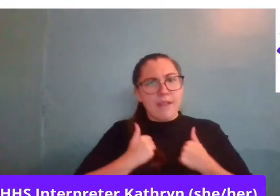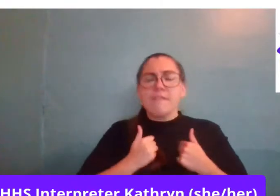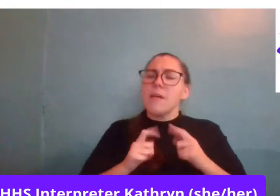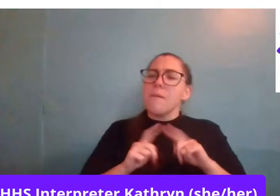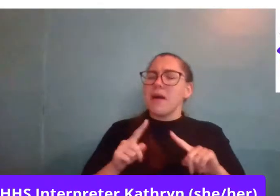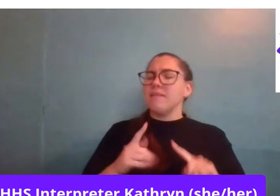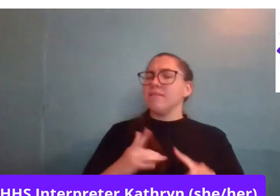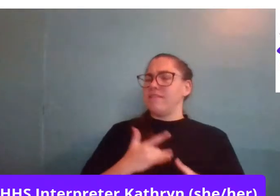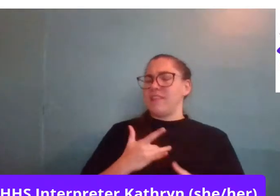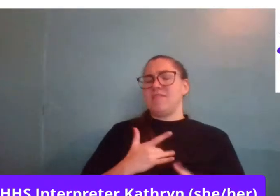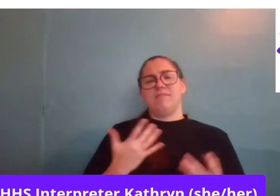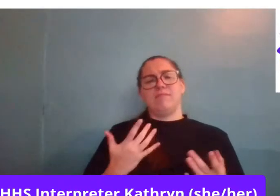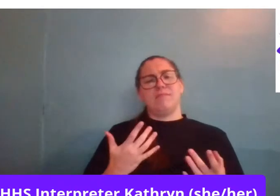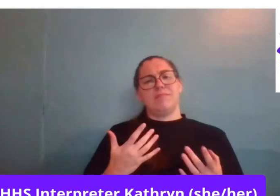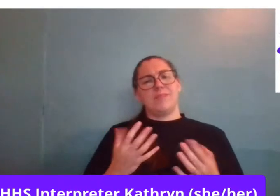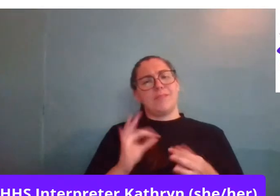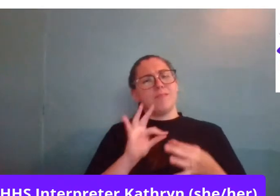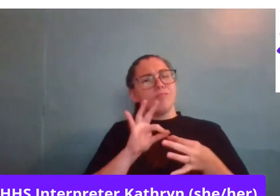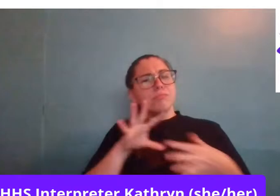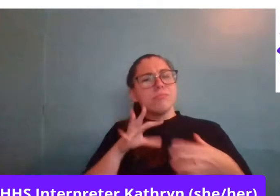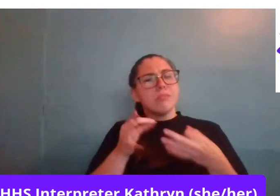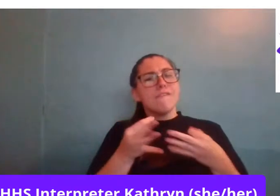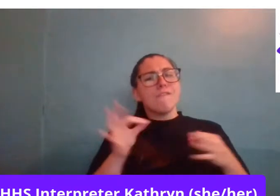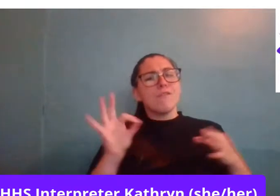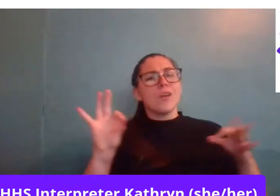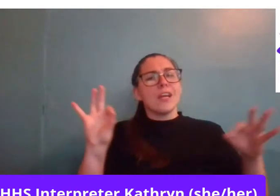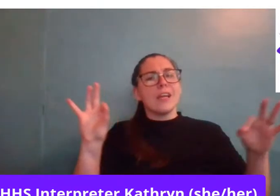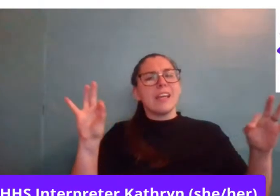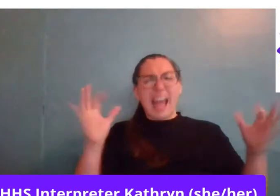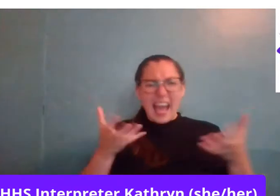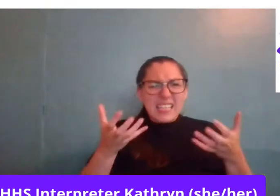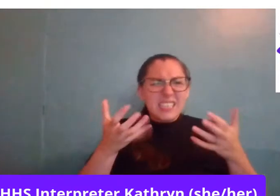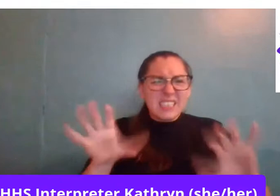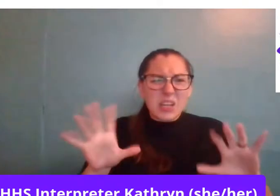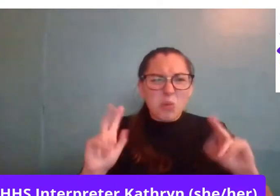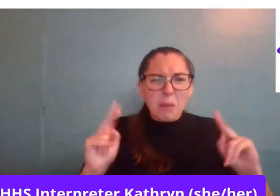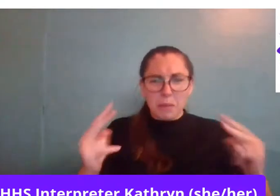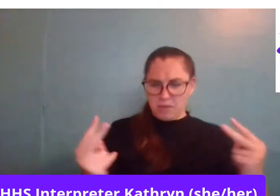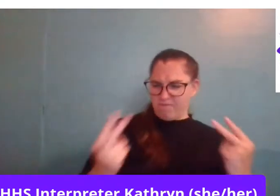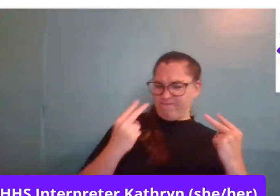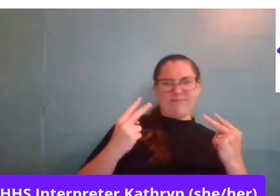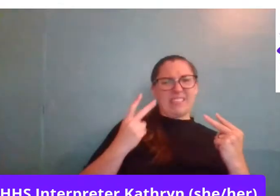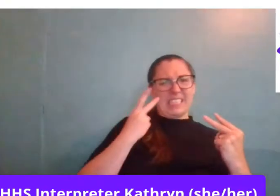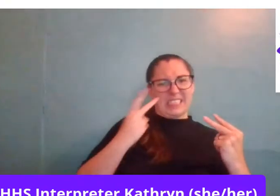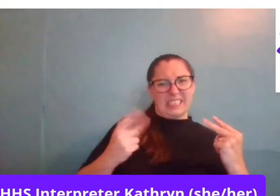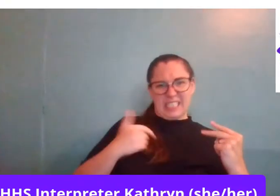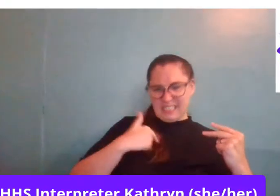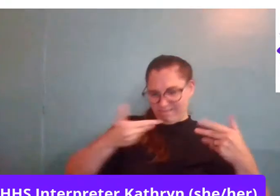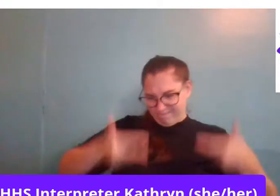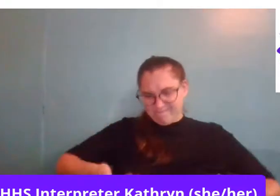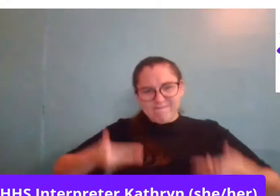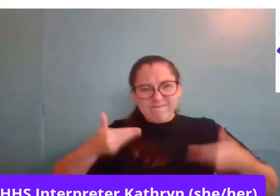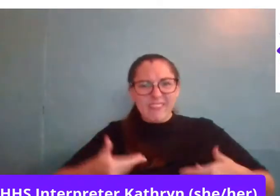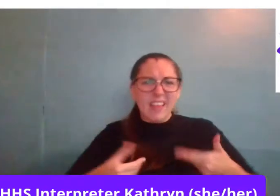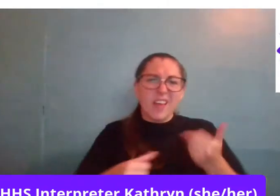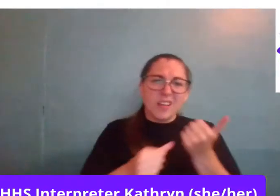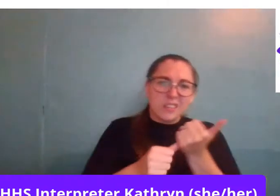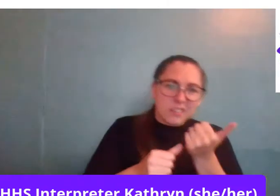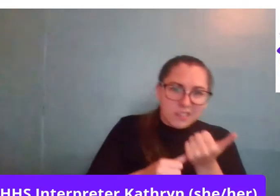I felt, because I didn't want people to see me in this wheelchair like this, being assisted,